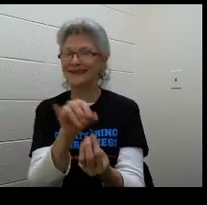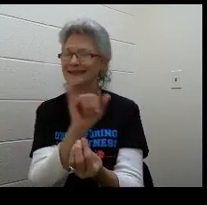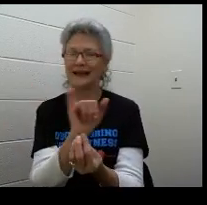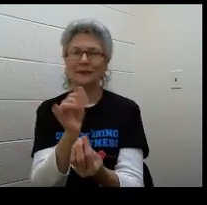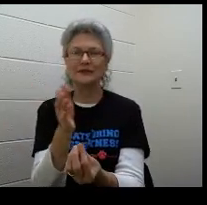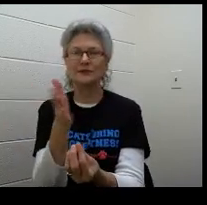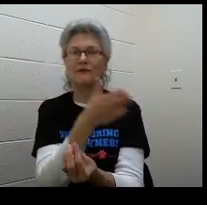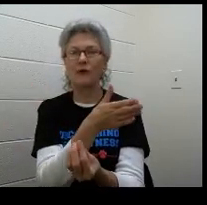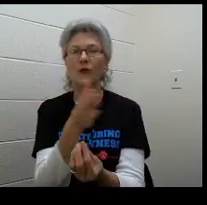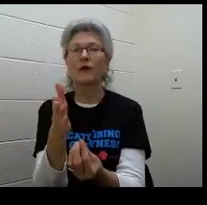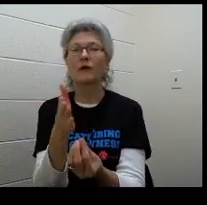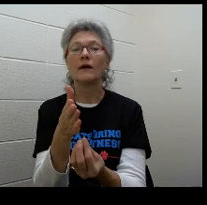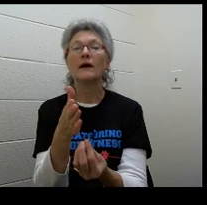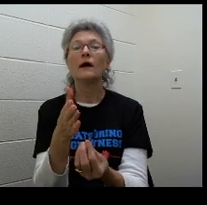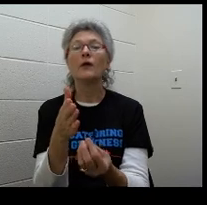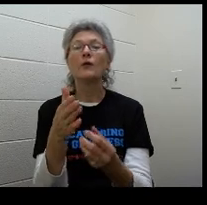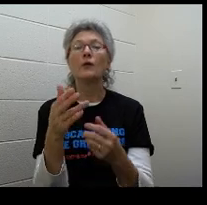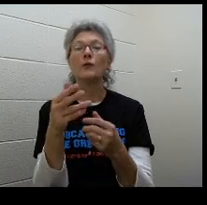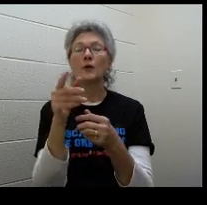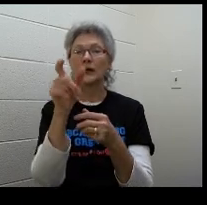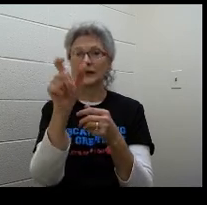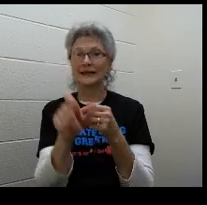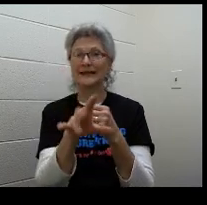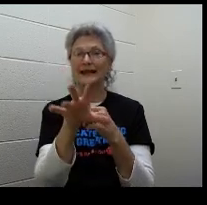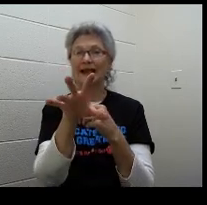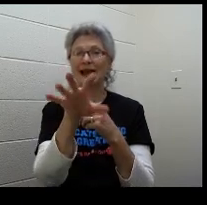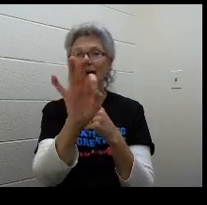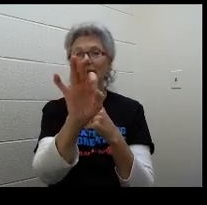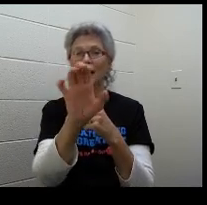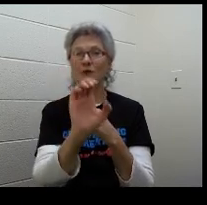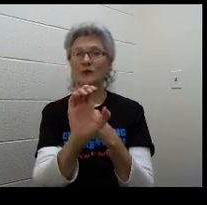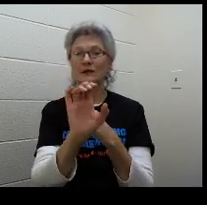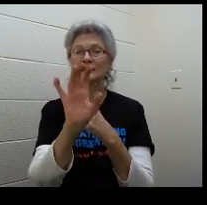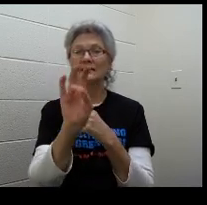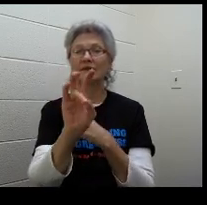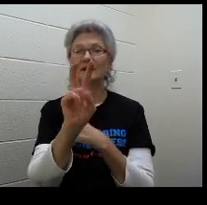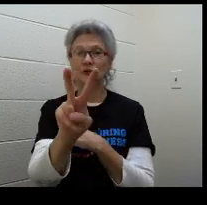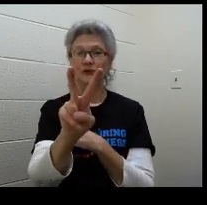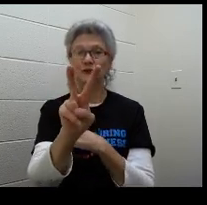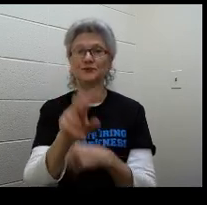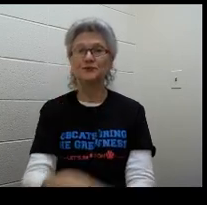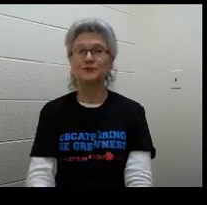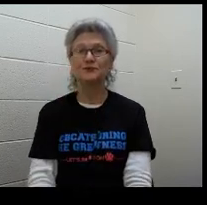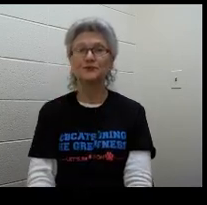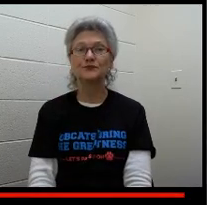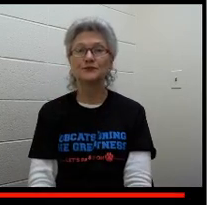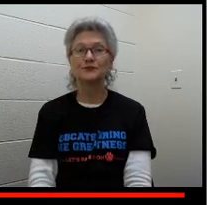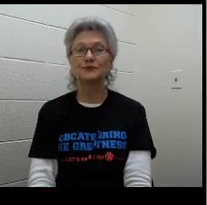time, we got 972.